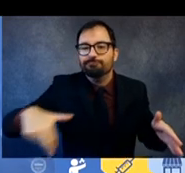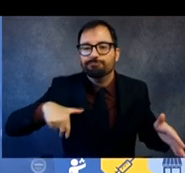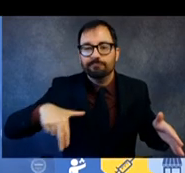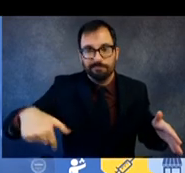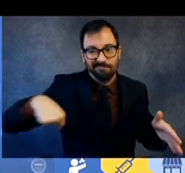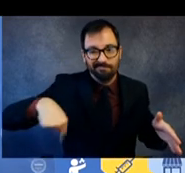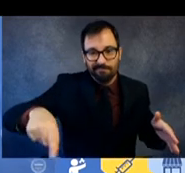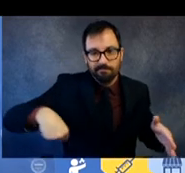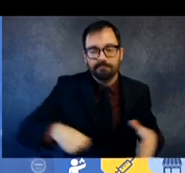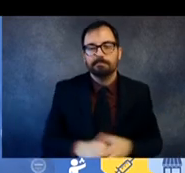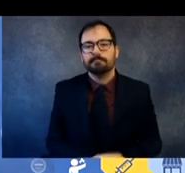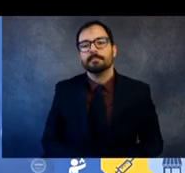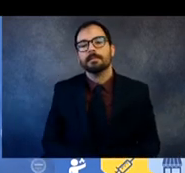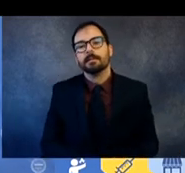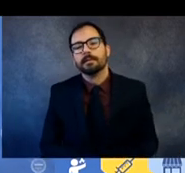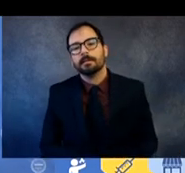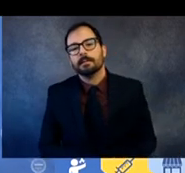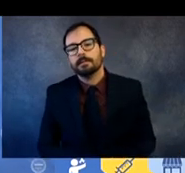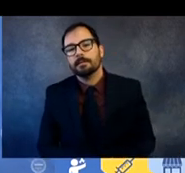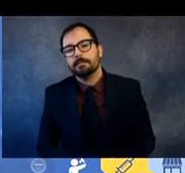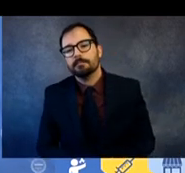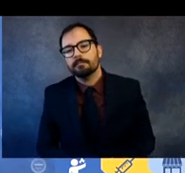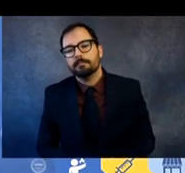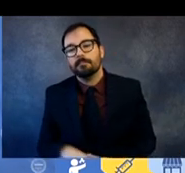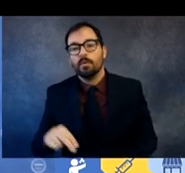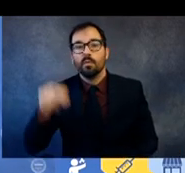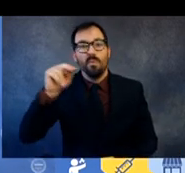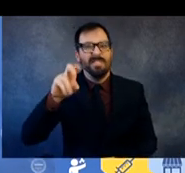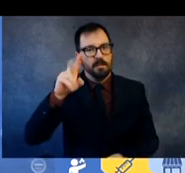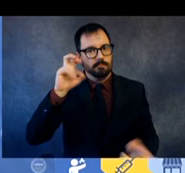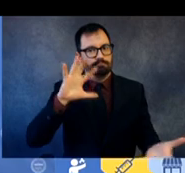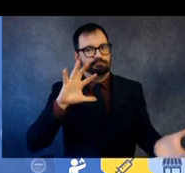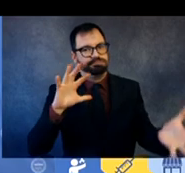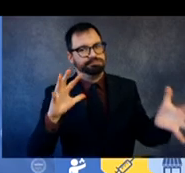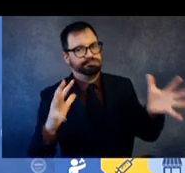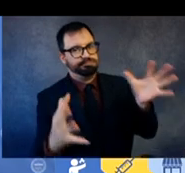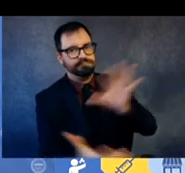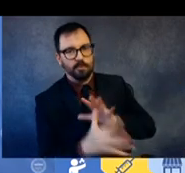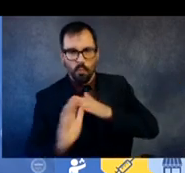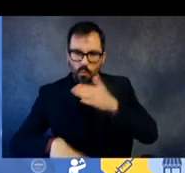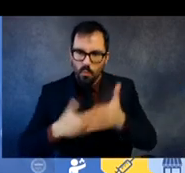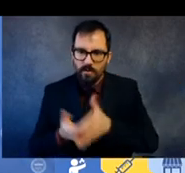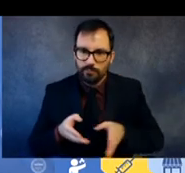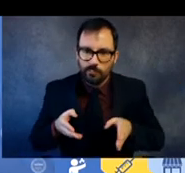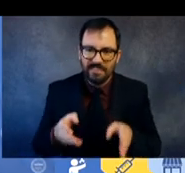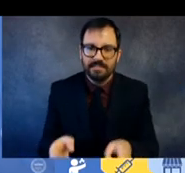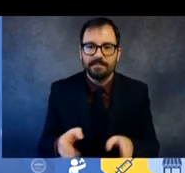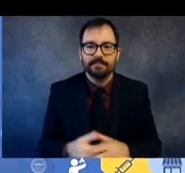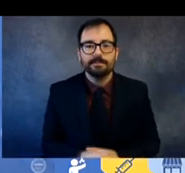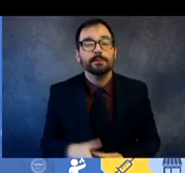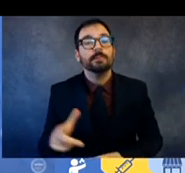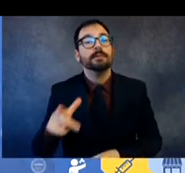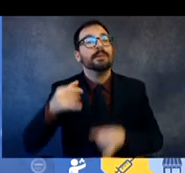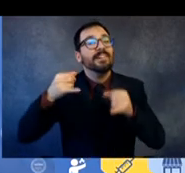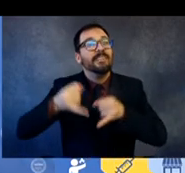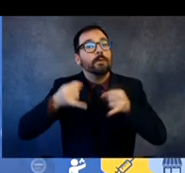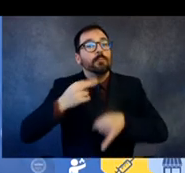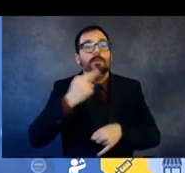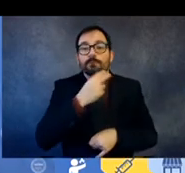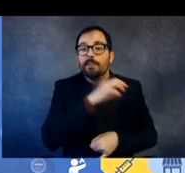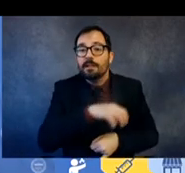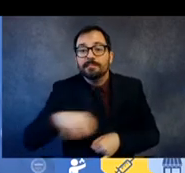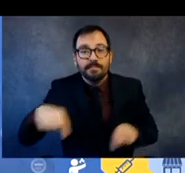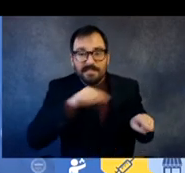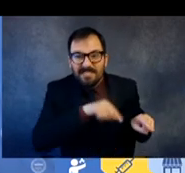complete build out, if you will, of the whole street. Even though it's individual restaurants applying for the licenses, you're really building out the whole street. So that's the difference.